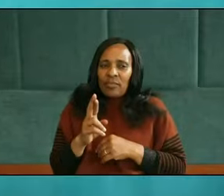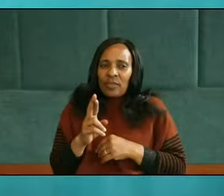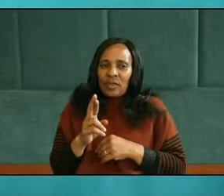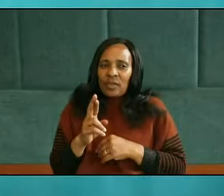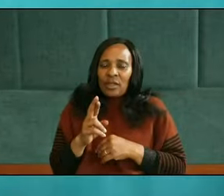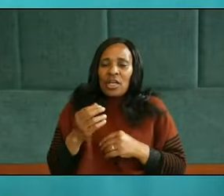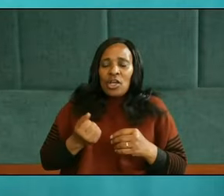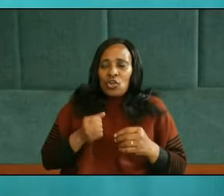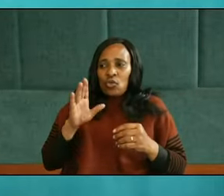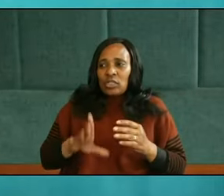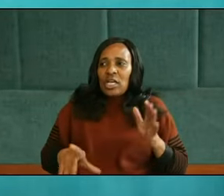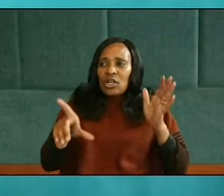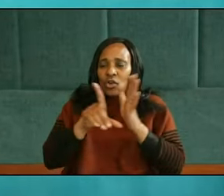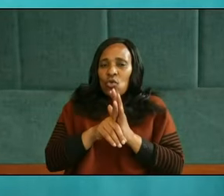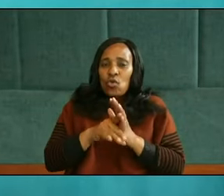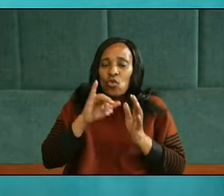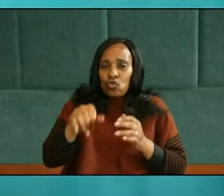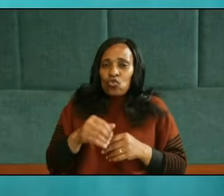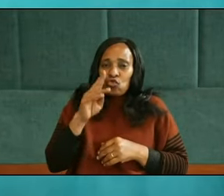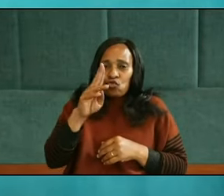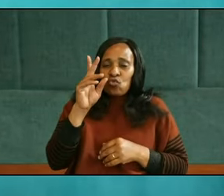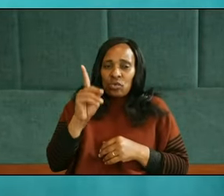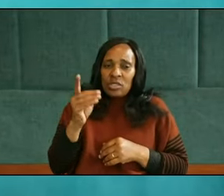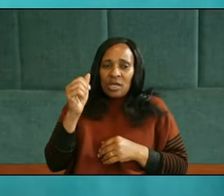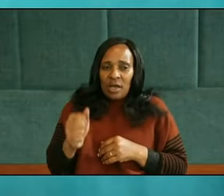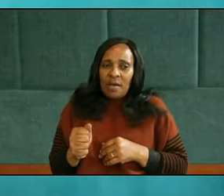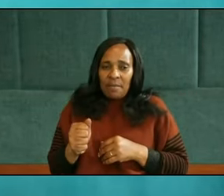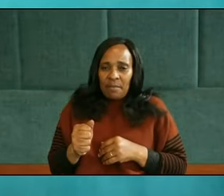Tamar was the daughter-in-law to Judah. Yes.